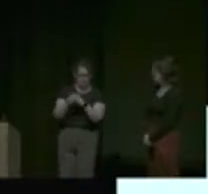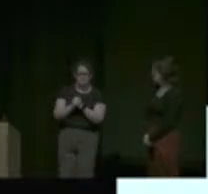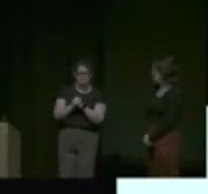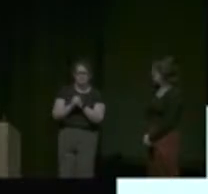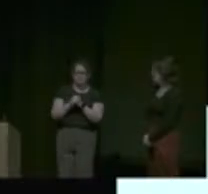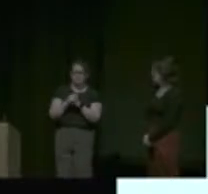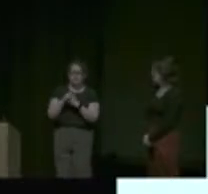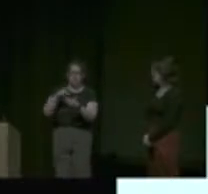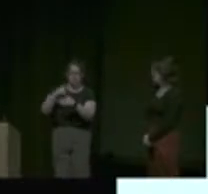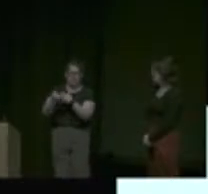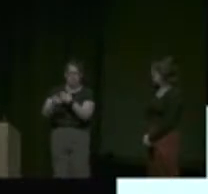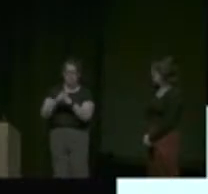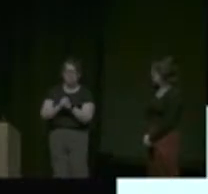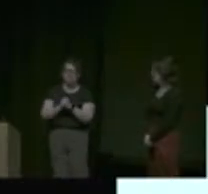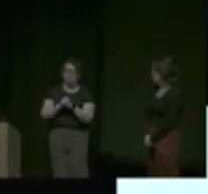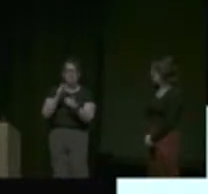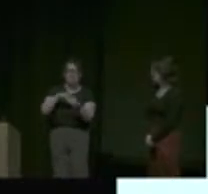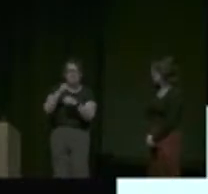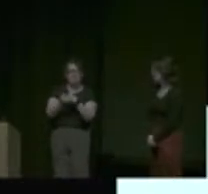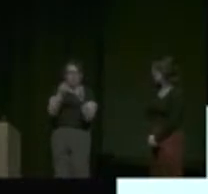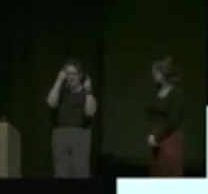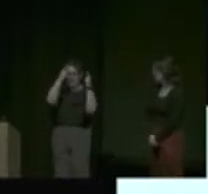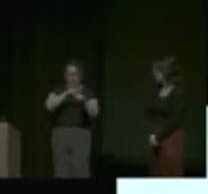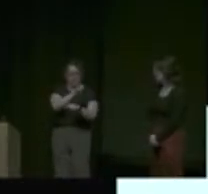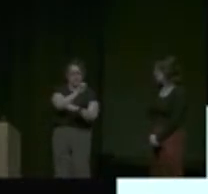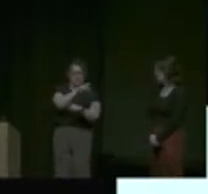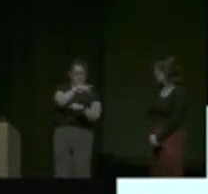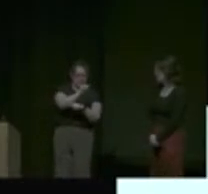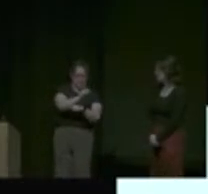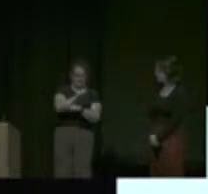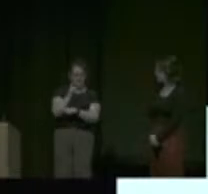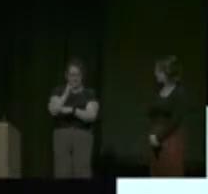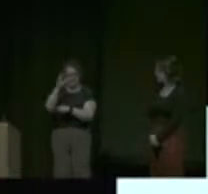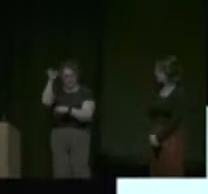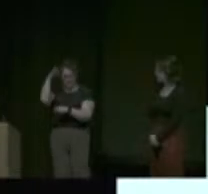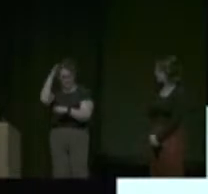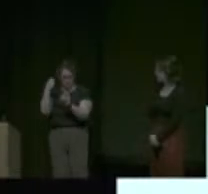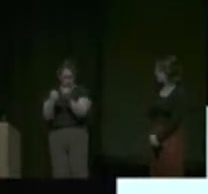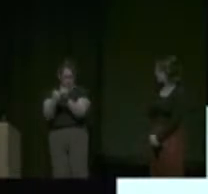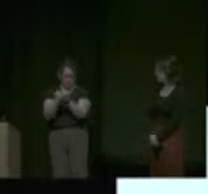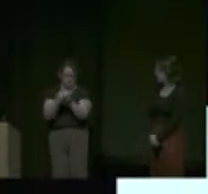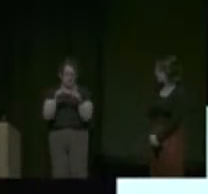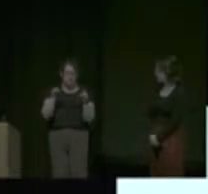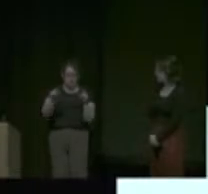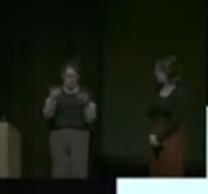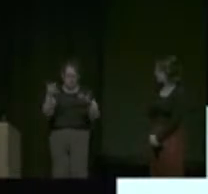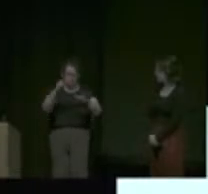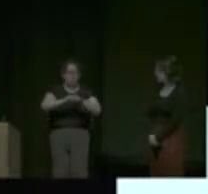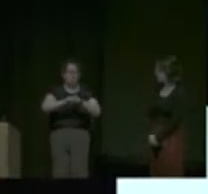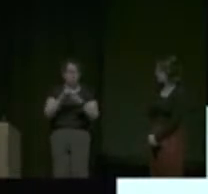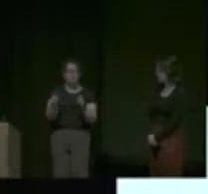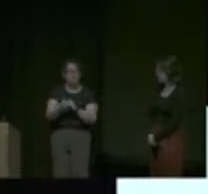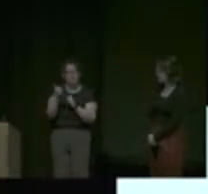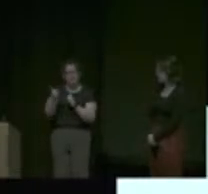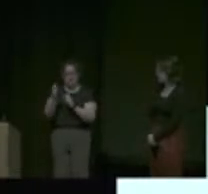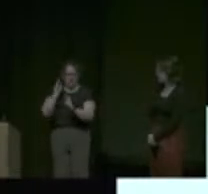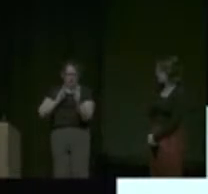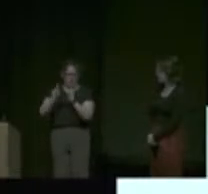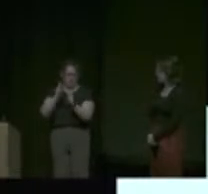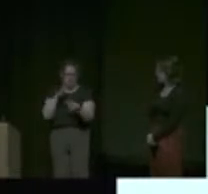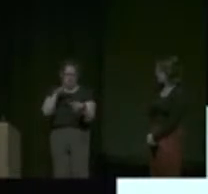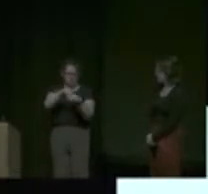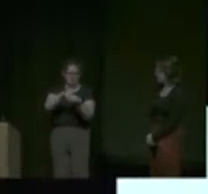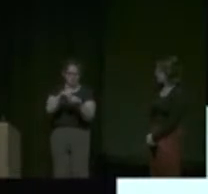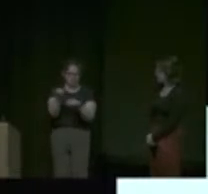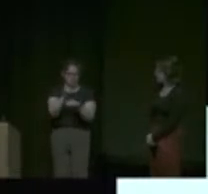had already mentioned before the project agreement is between EPA and the non-federal sponsors, but there's several other project partners that are also listed